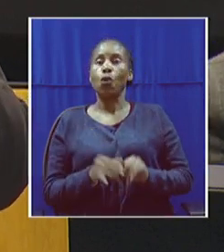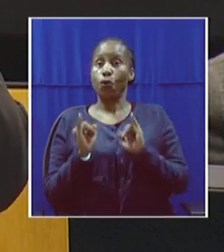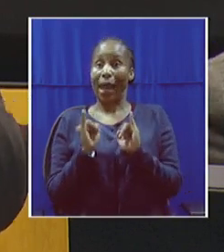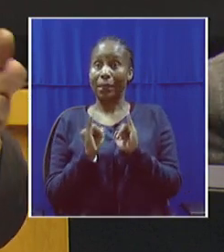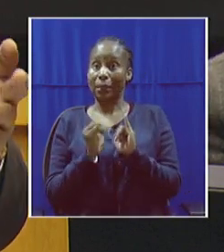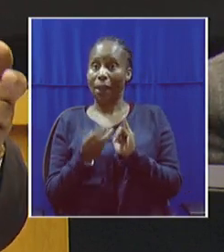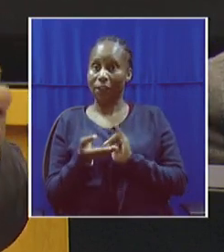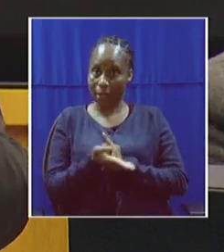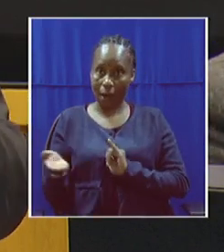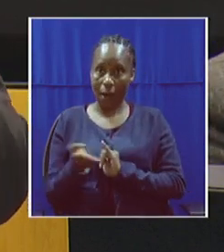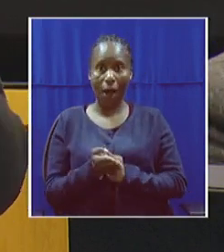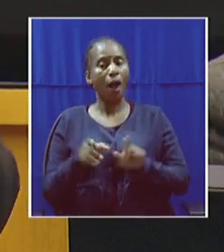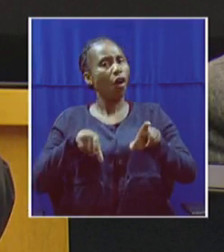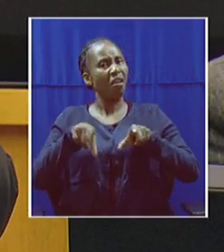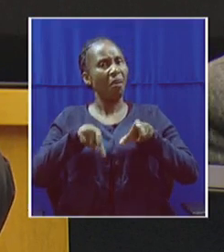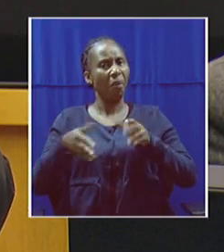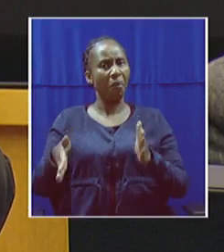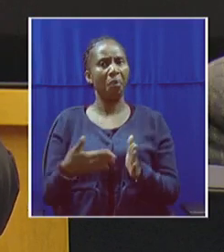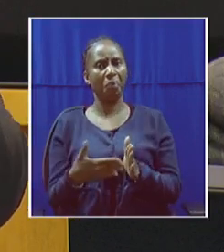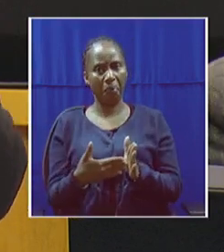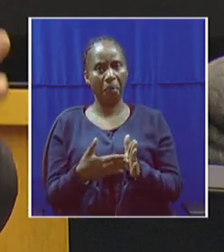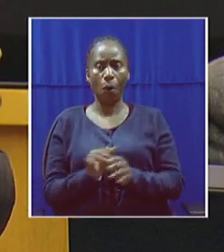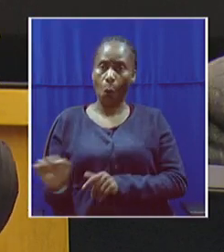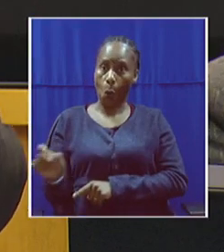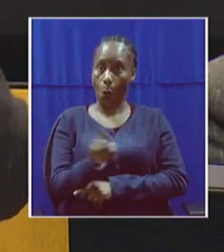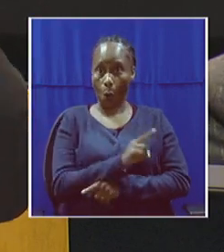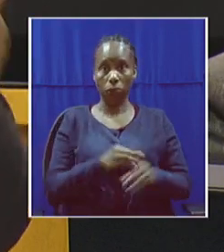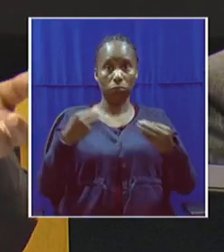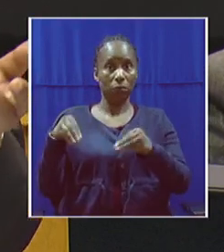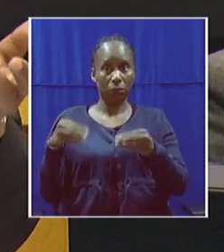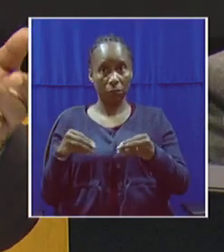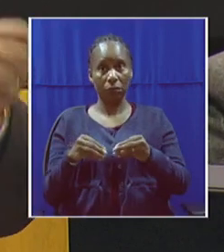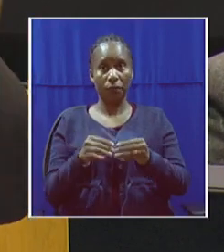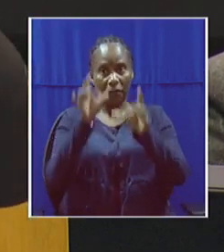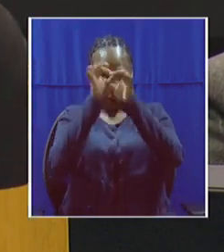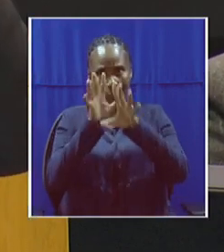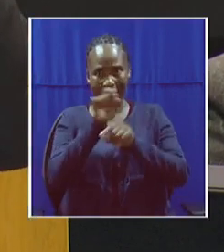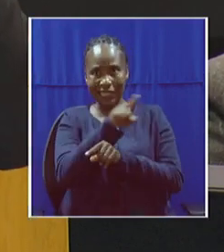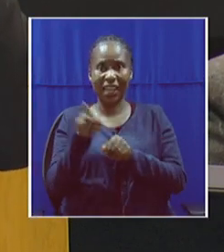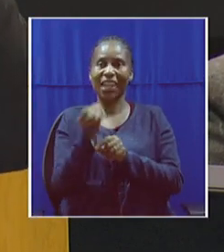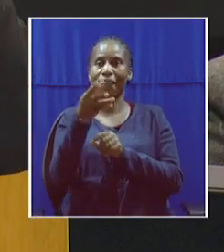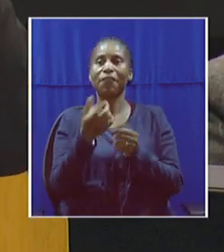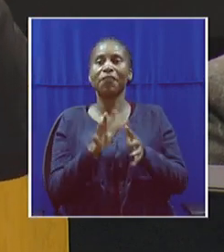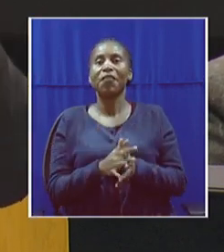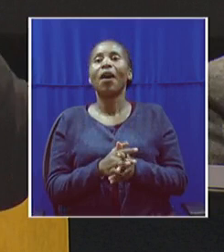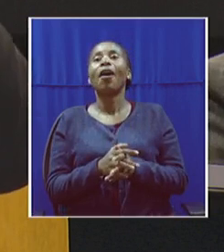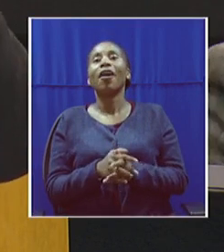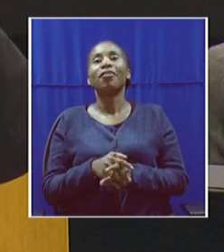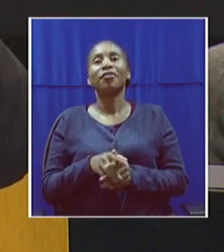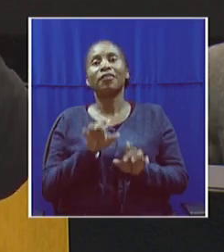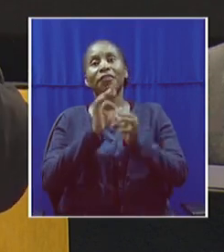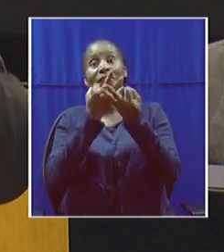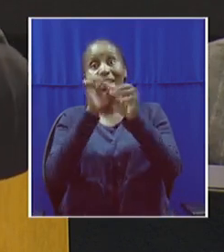and there's no governance in all those entities let me give you this information for free